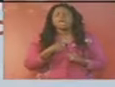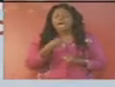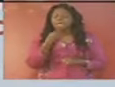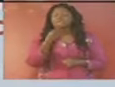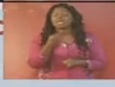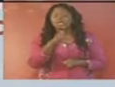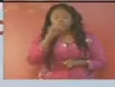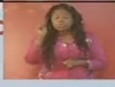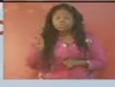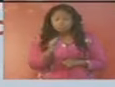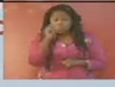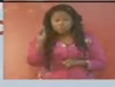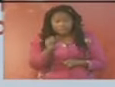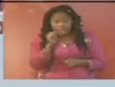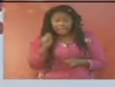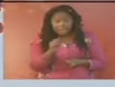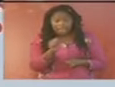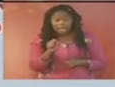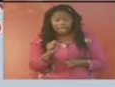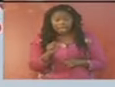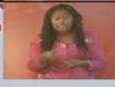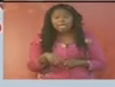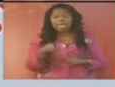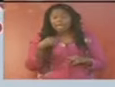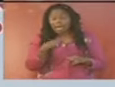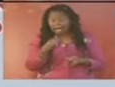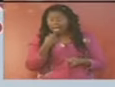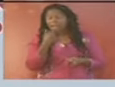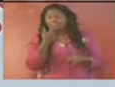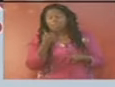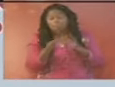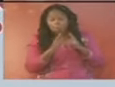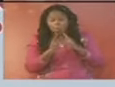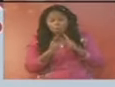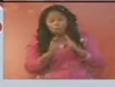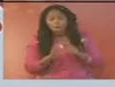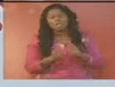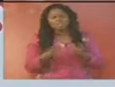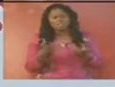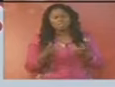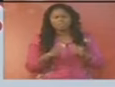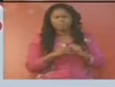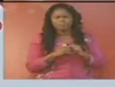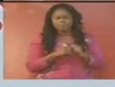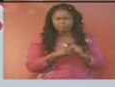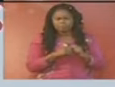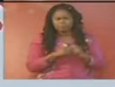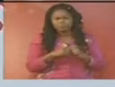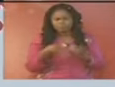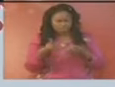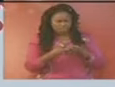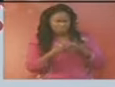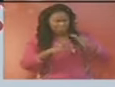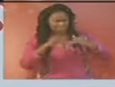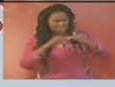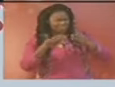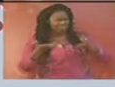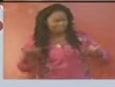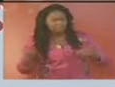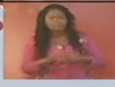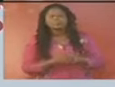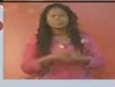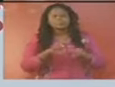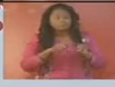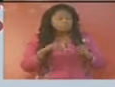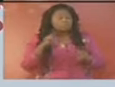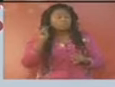on Tuesday at the Ministry of Health's sword-turning ceremony, I indicated I was going back to the office that day to have a talk with